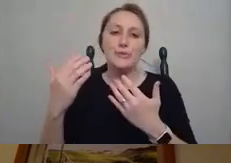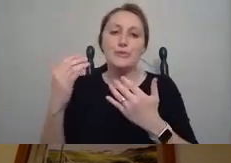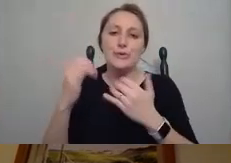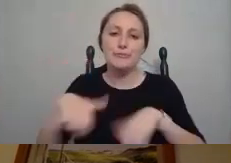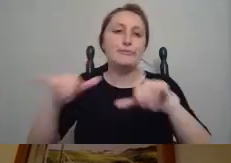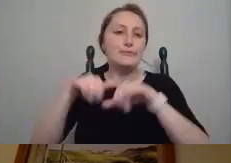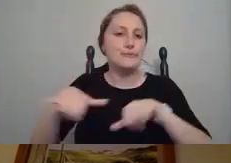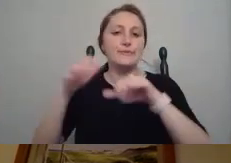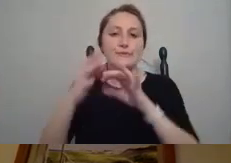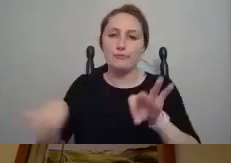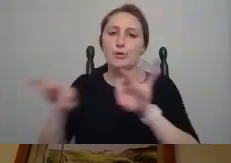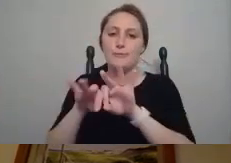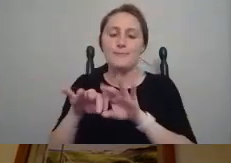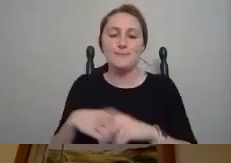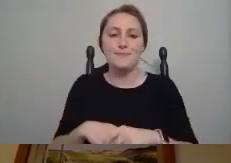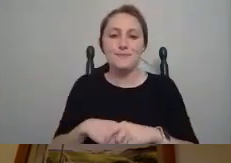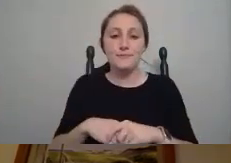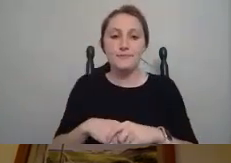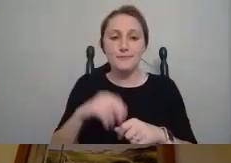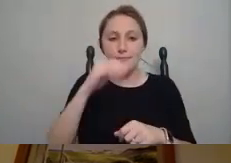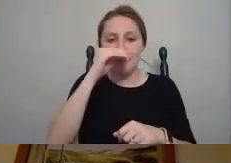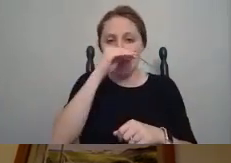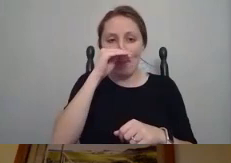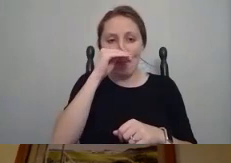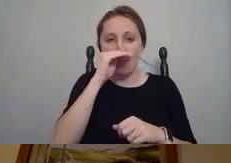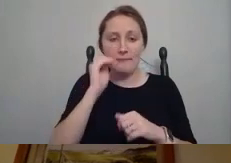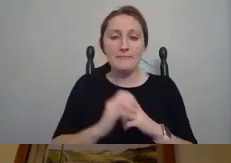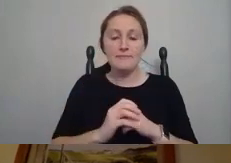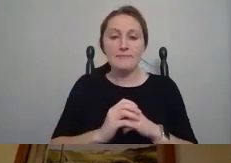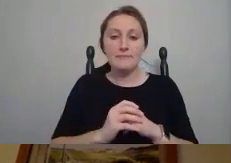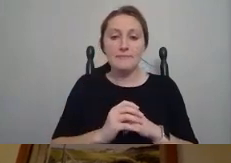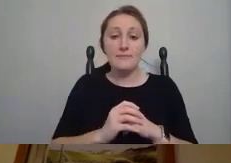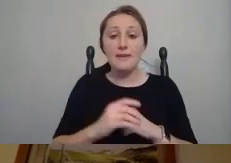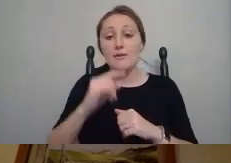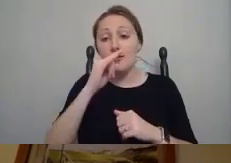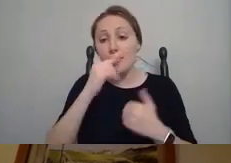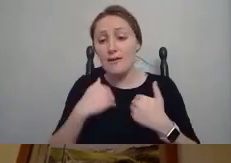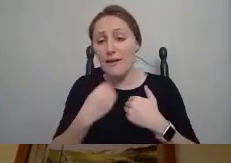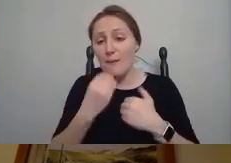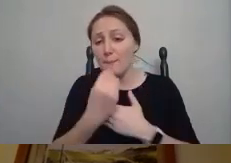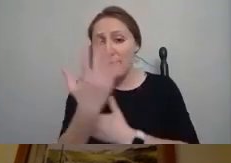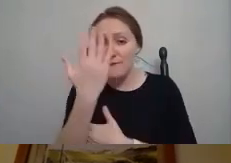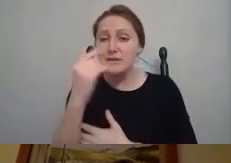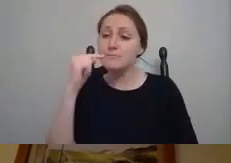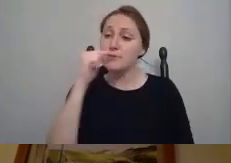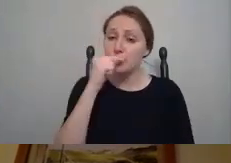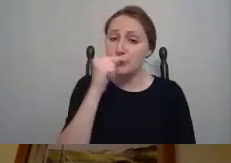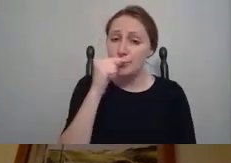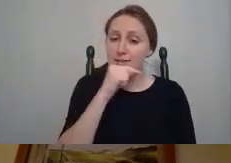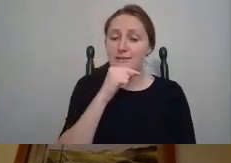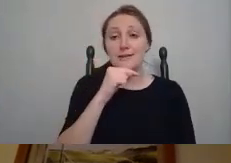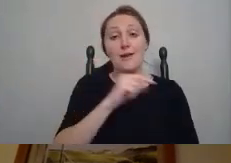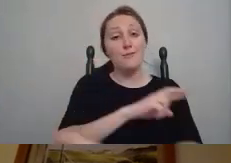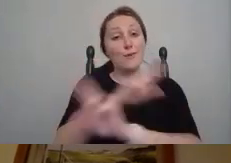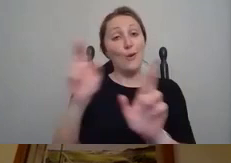the kids are, ideally, they can have breakfast, they can brush their teeth, and get ready to go to school,